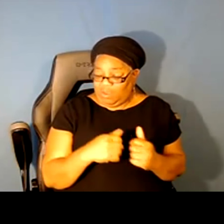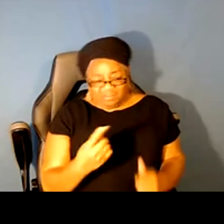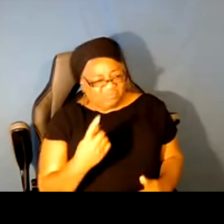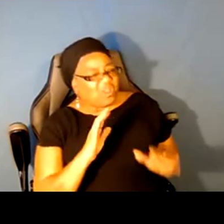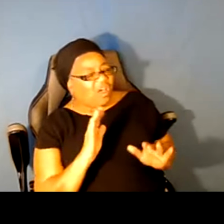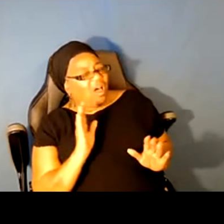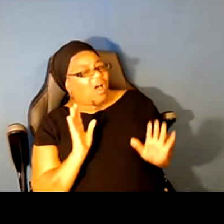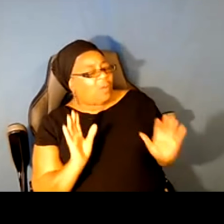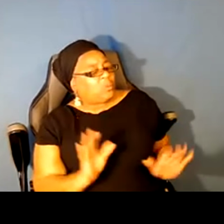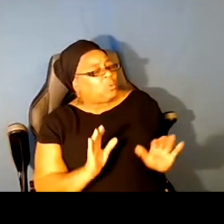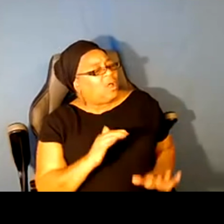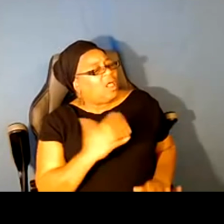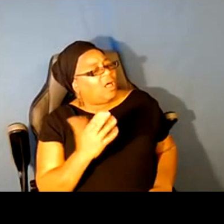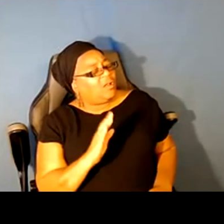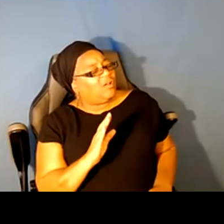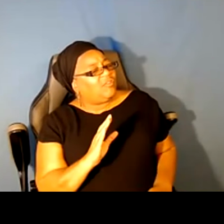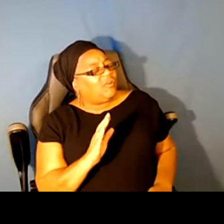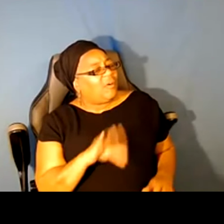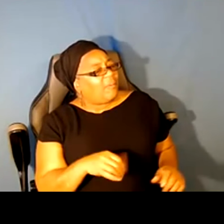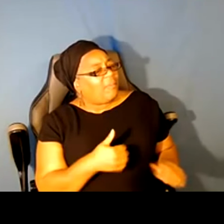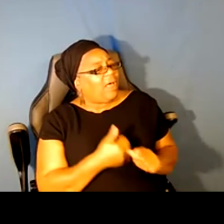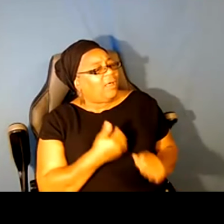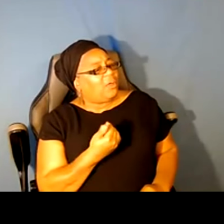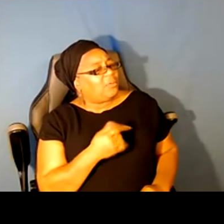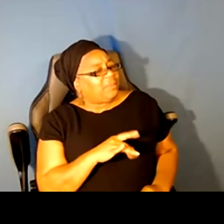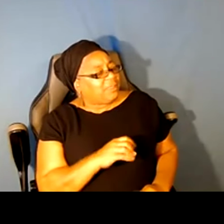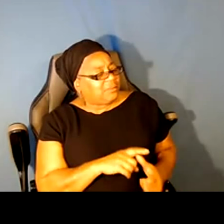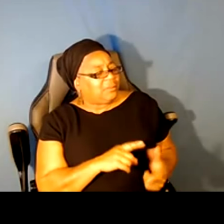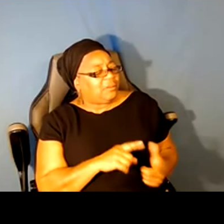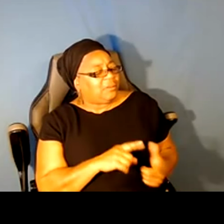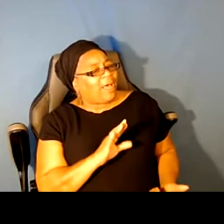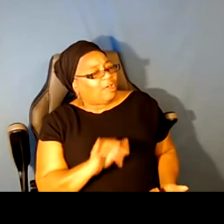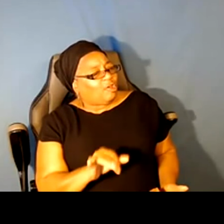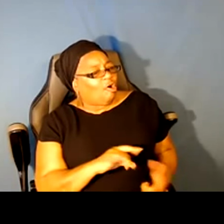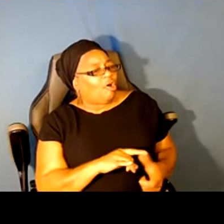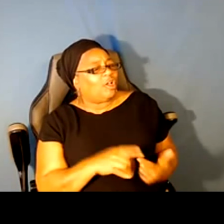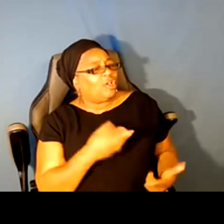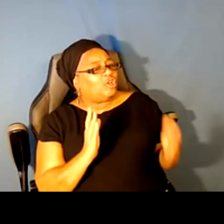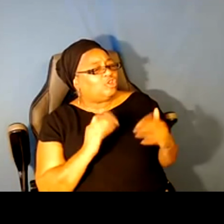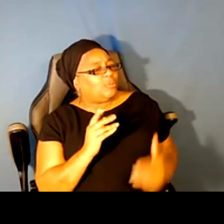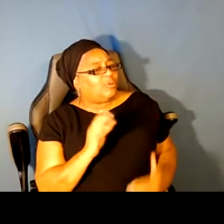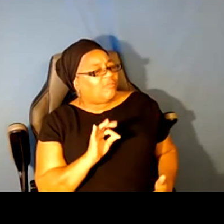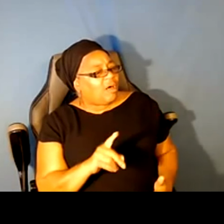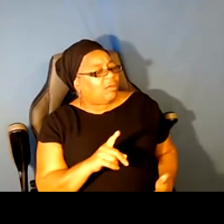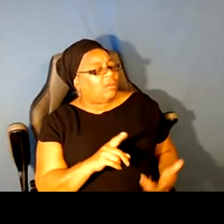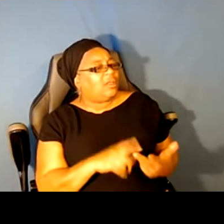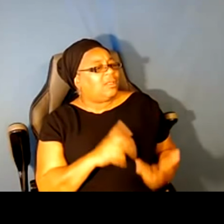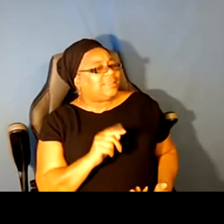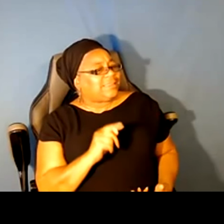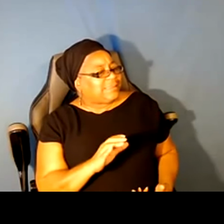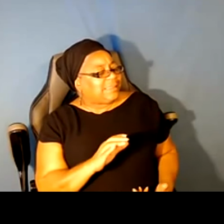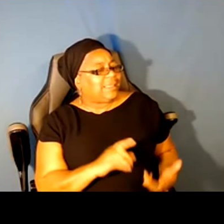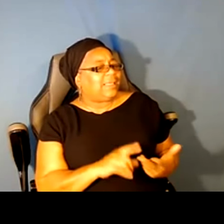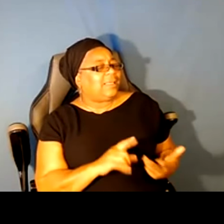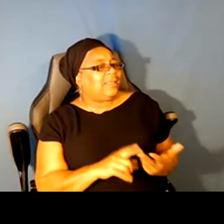lot of backyard trouble funk, TCB, new impressions, you know, a lot of stuff. I have an